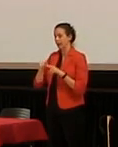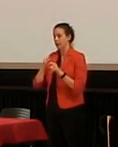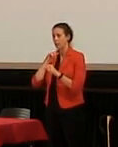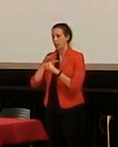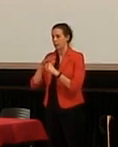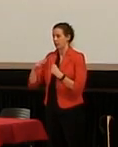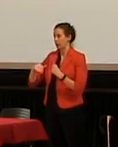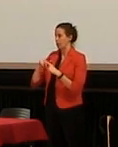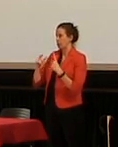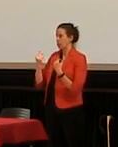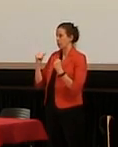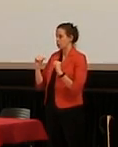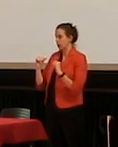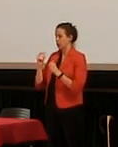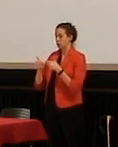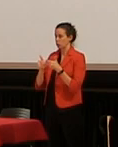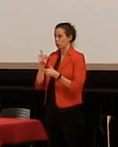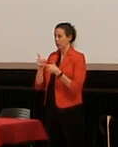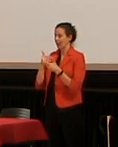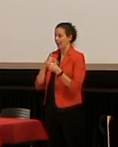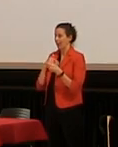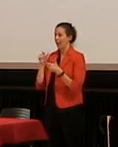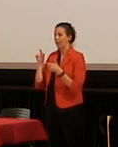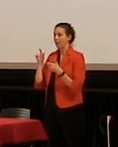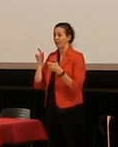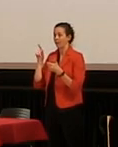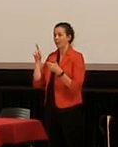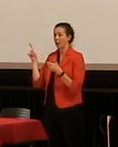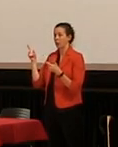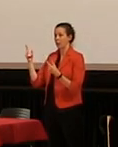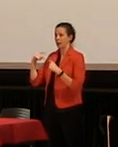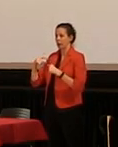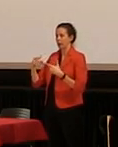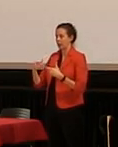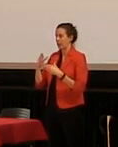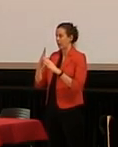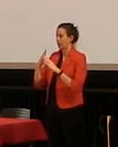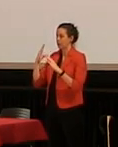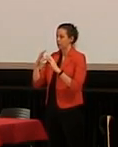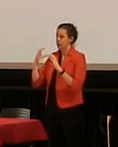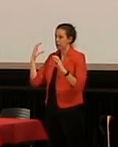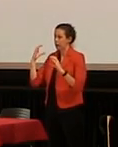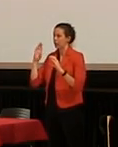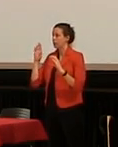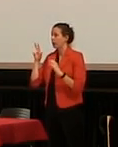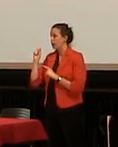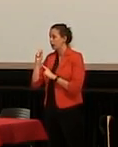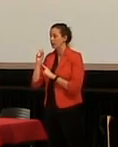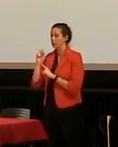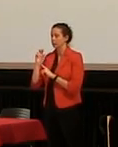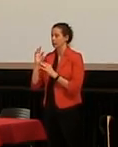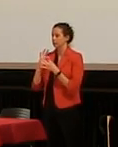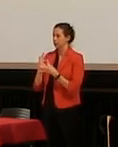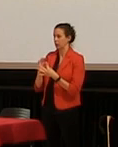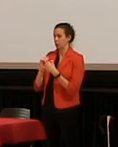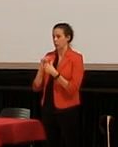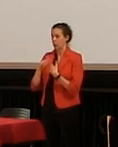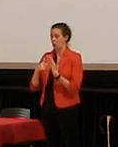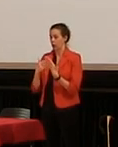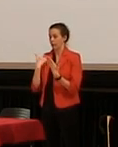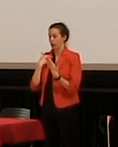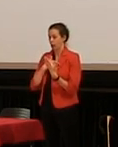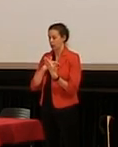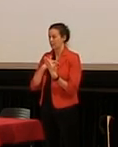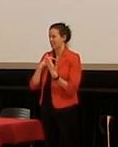connecting with them to have the journey come down here. And so the bus or the journey affiliated with all of us is designed